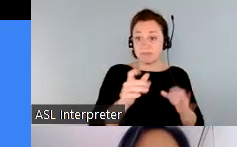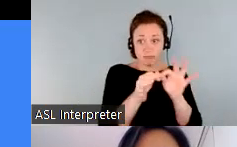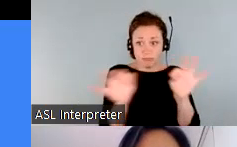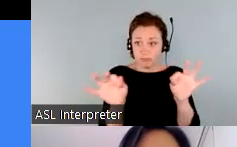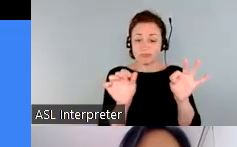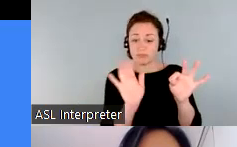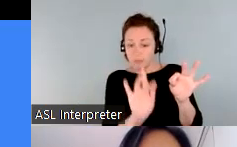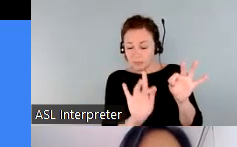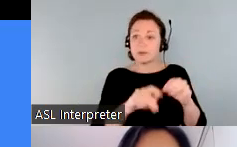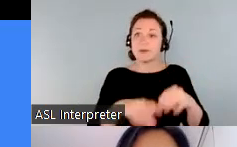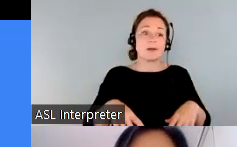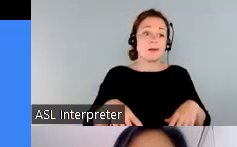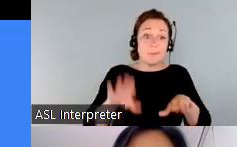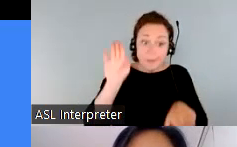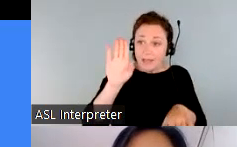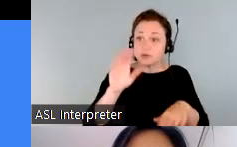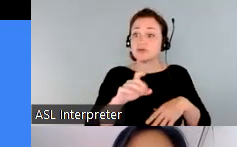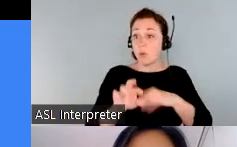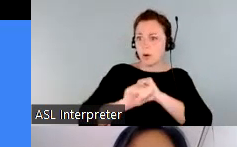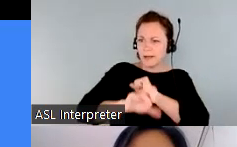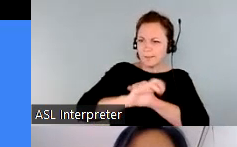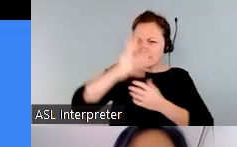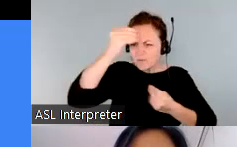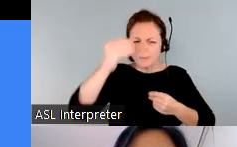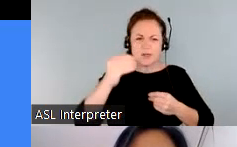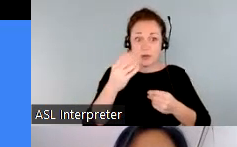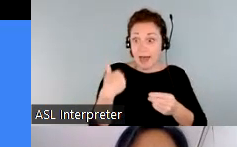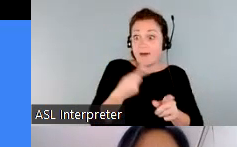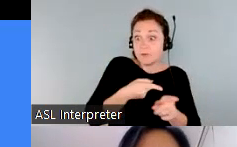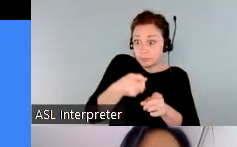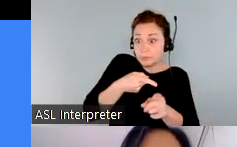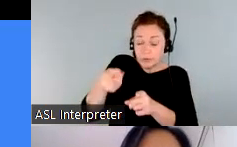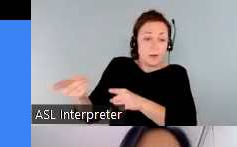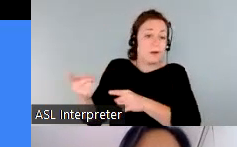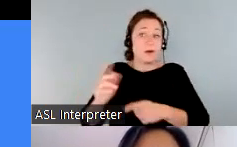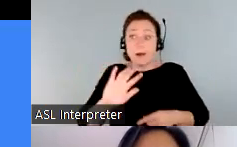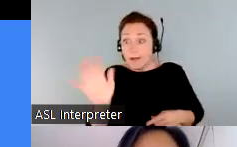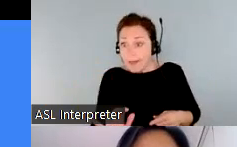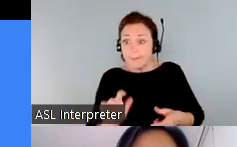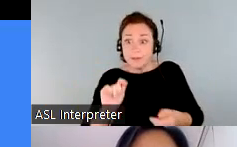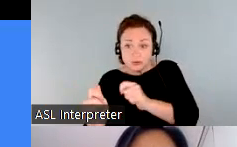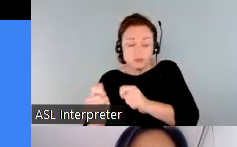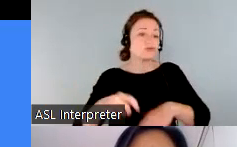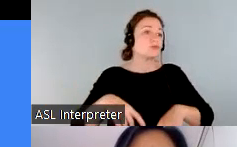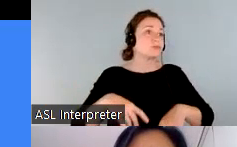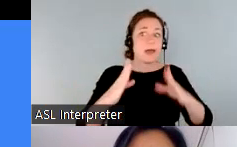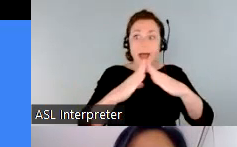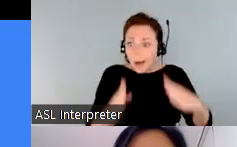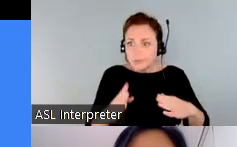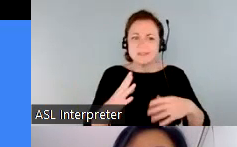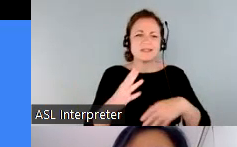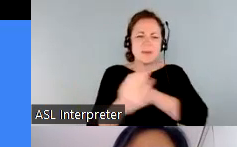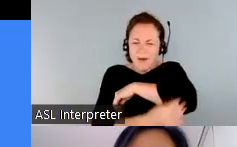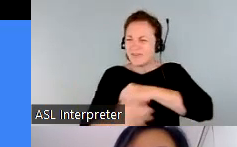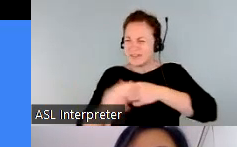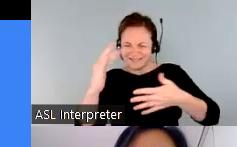pledges. So if you want to know more about, say, housing or transit or climate action, we have some links